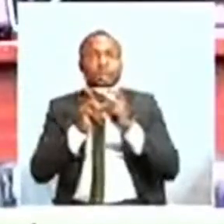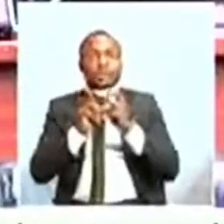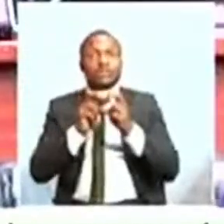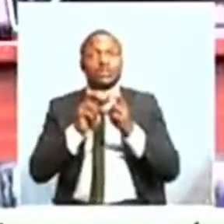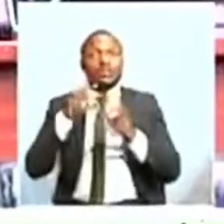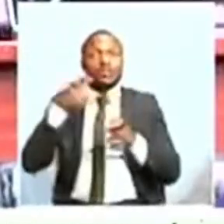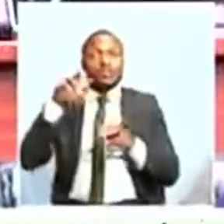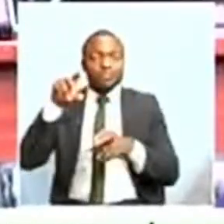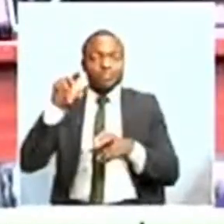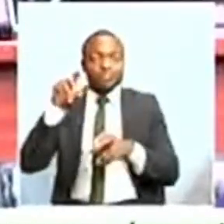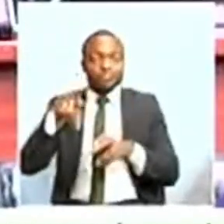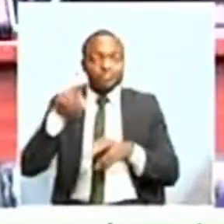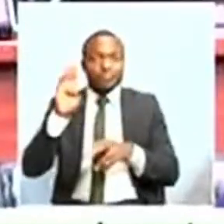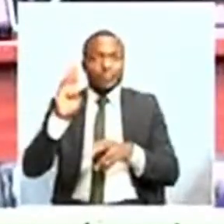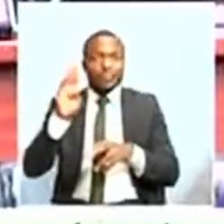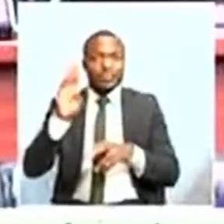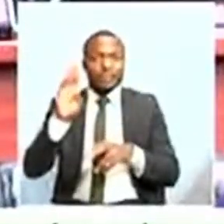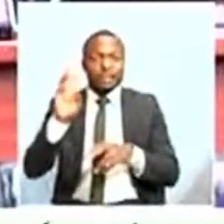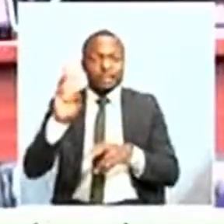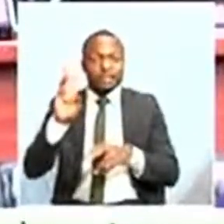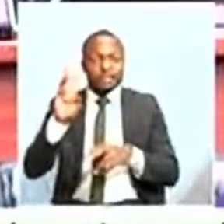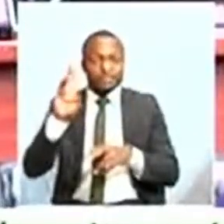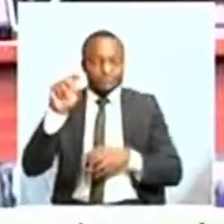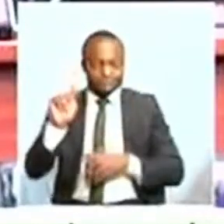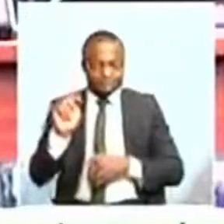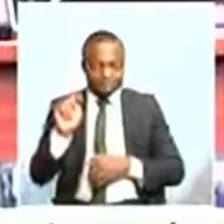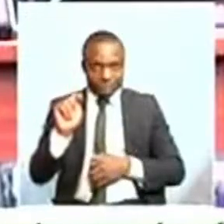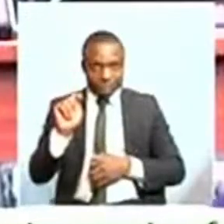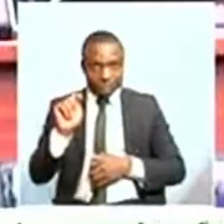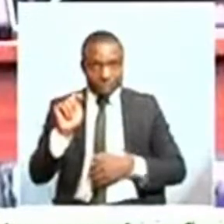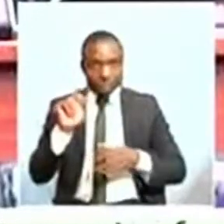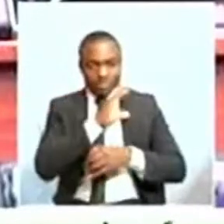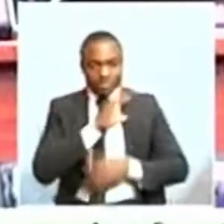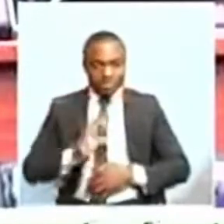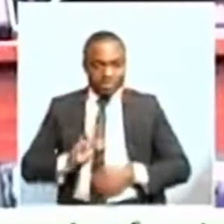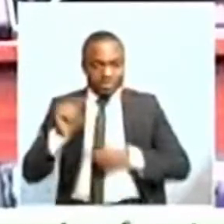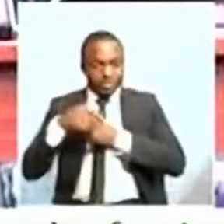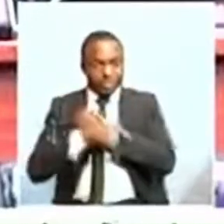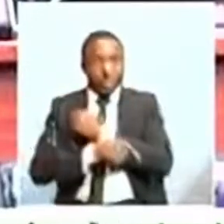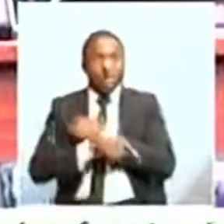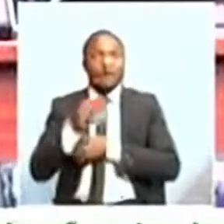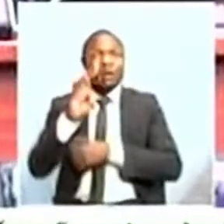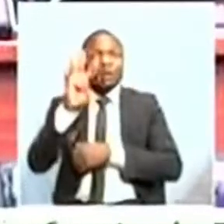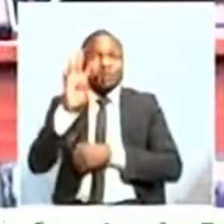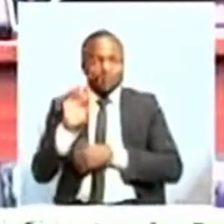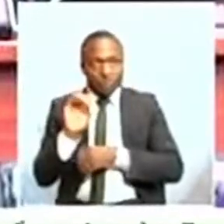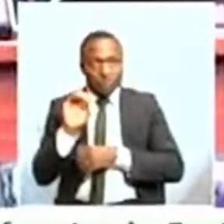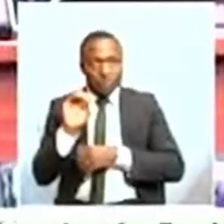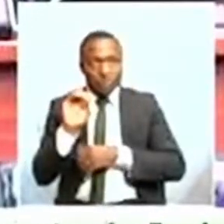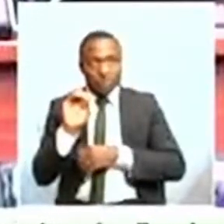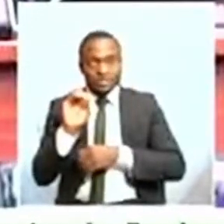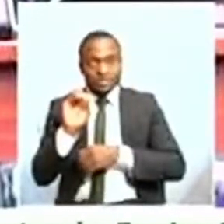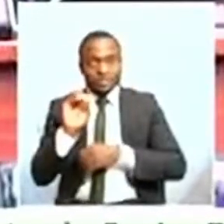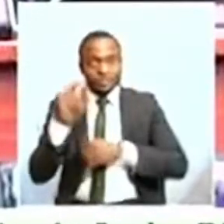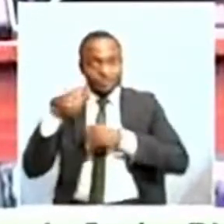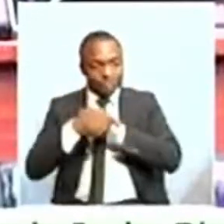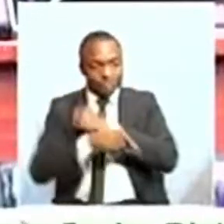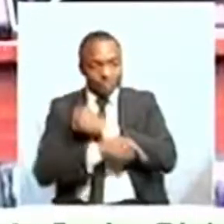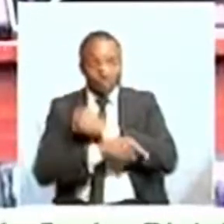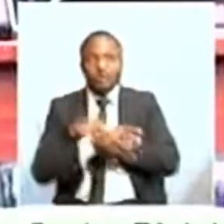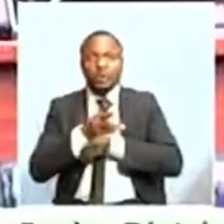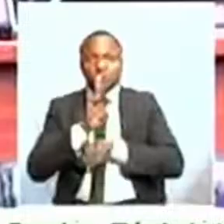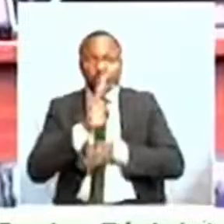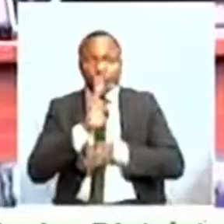BWD Engineer Limited for the drilling and installation of 40 boreholes across Muchinga District, and